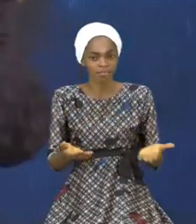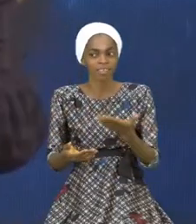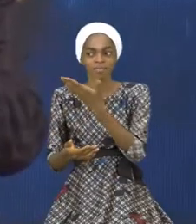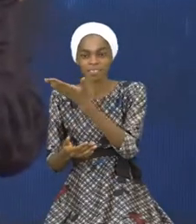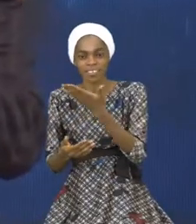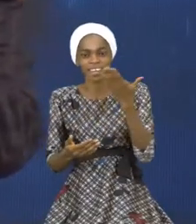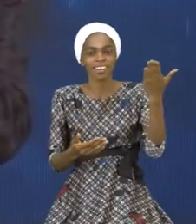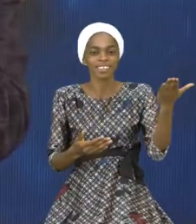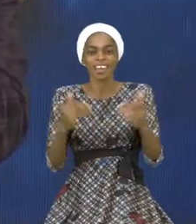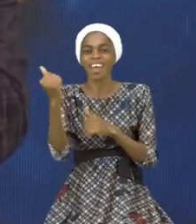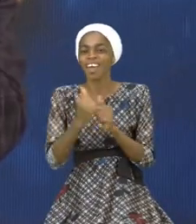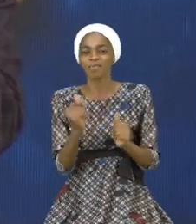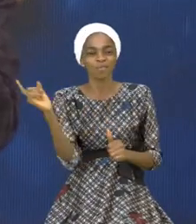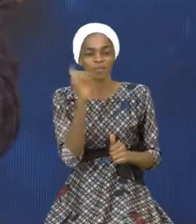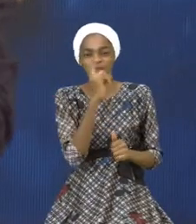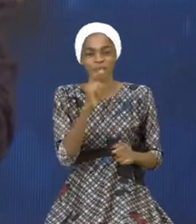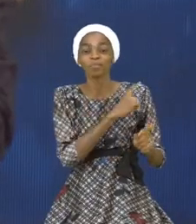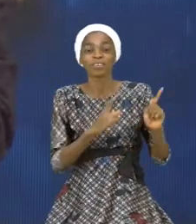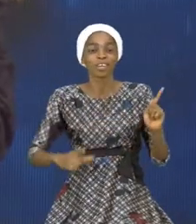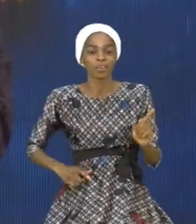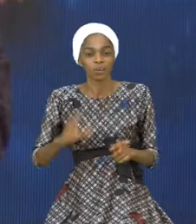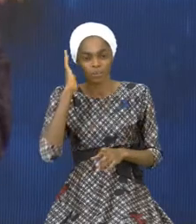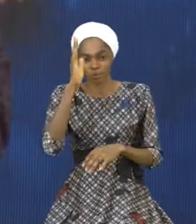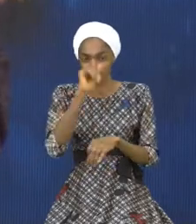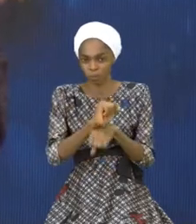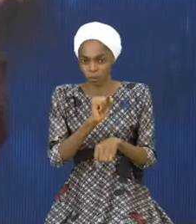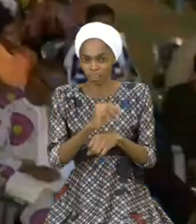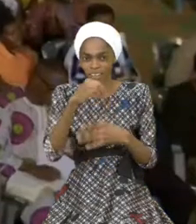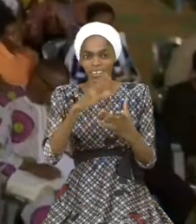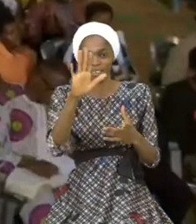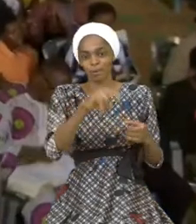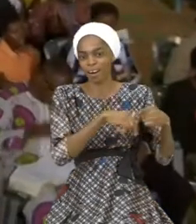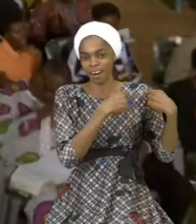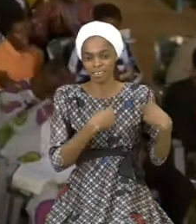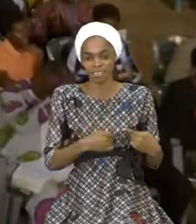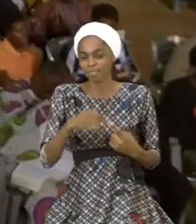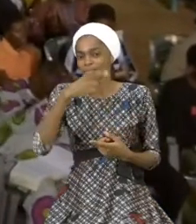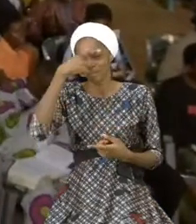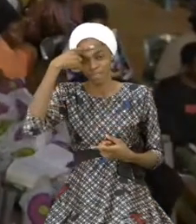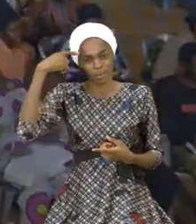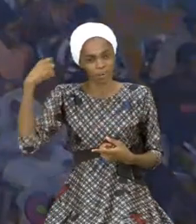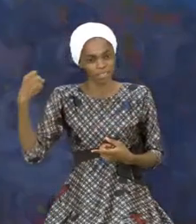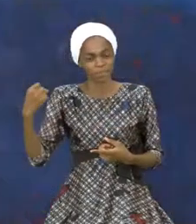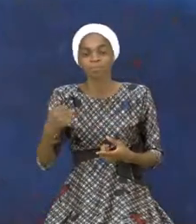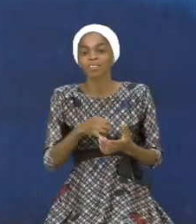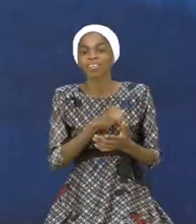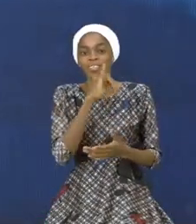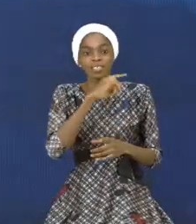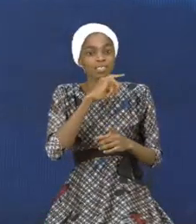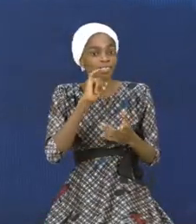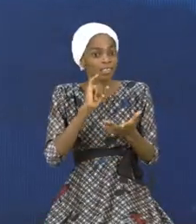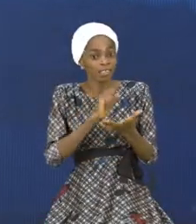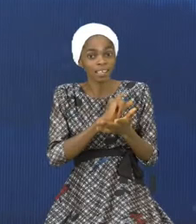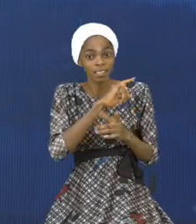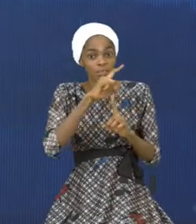there, everywhere, the Lord will walk in your heart. Because it is only then,